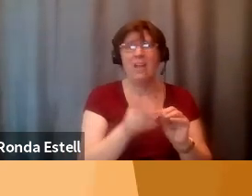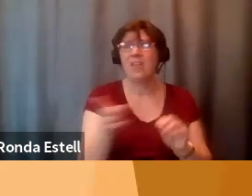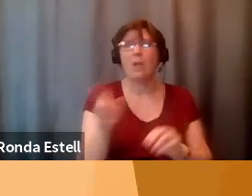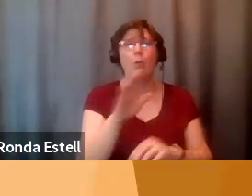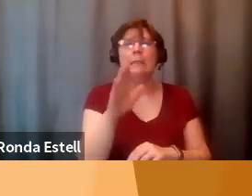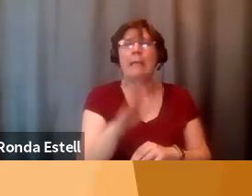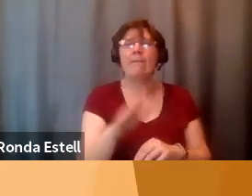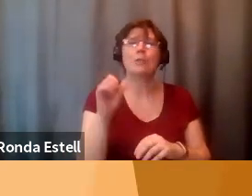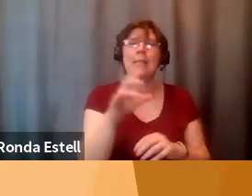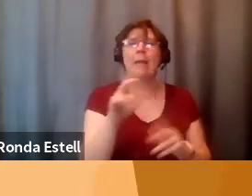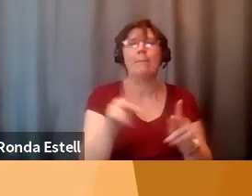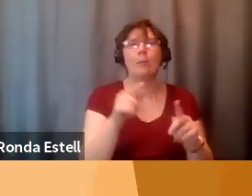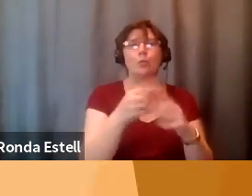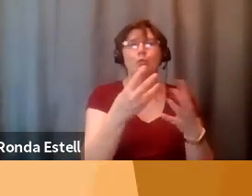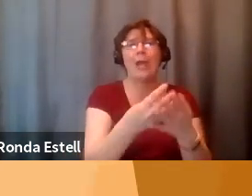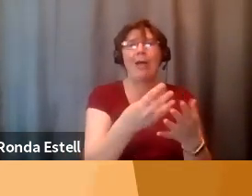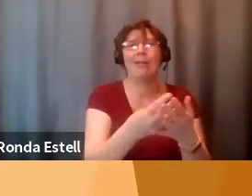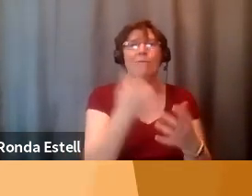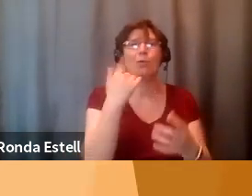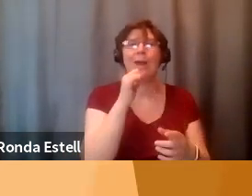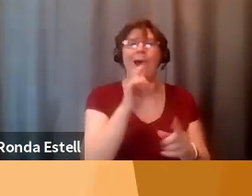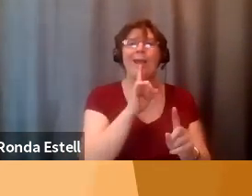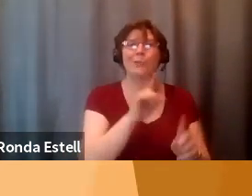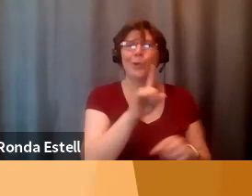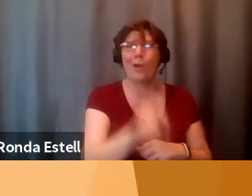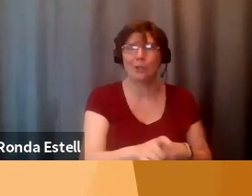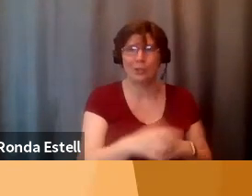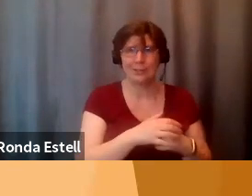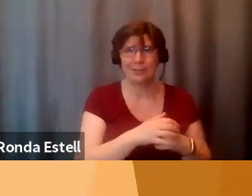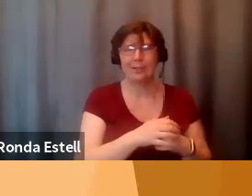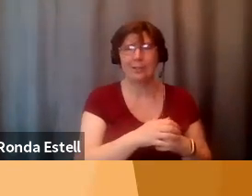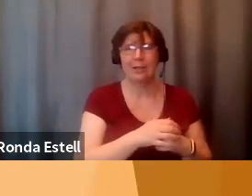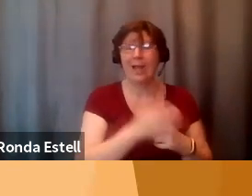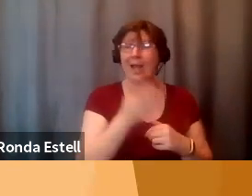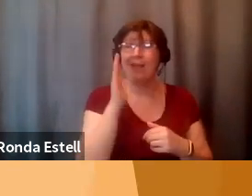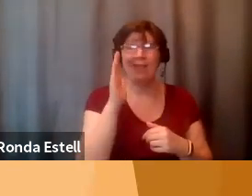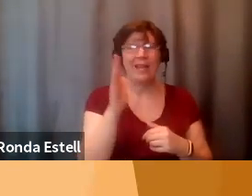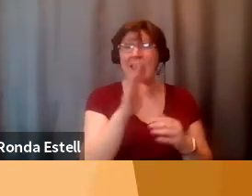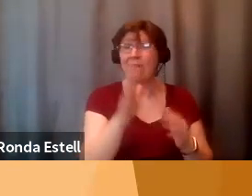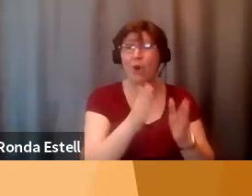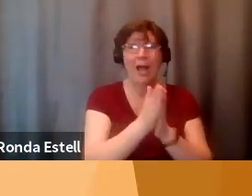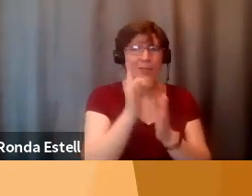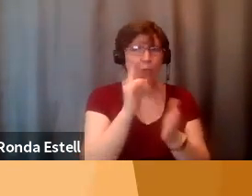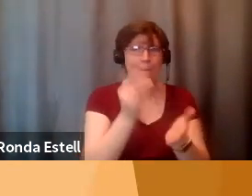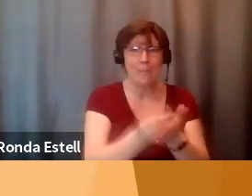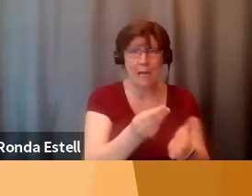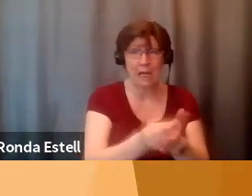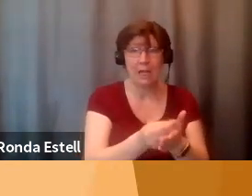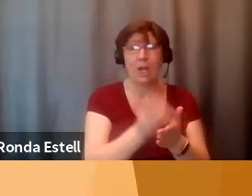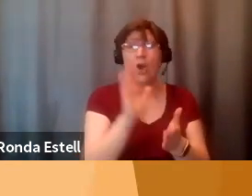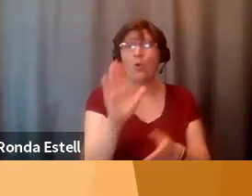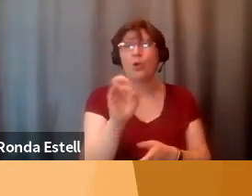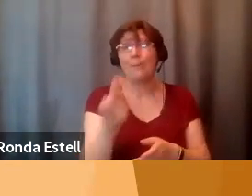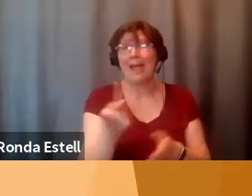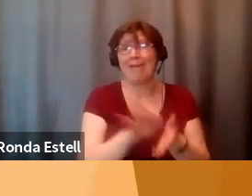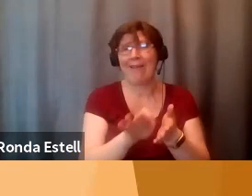never send people to jail for not answering questions. And they never ask for money or your bank account